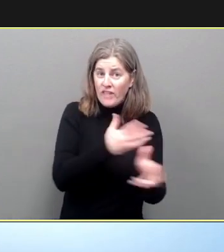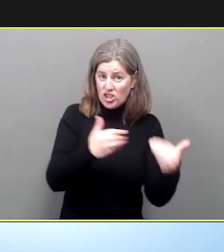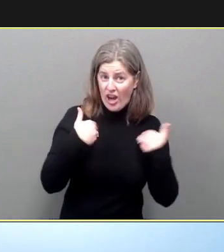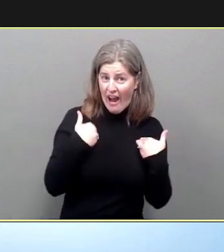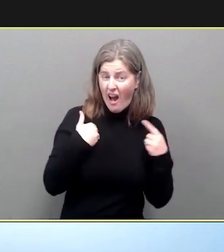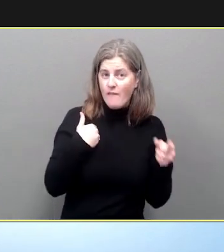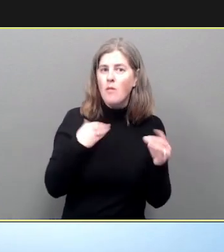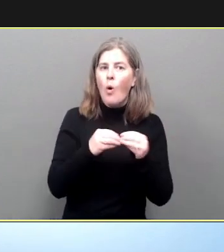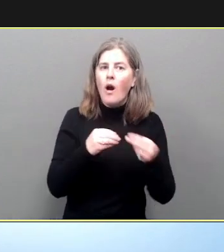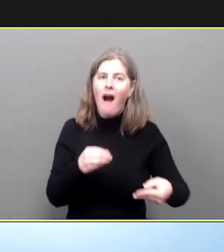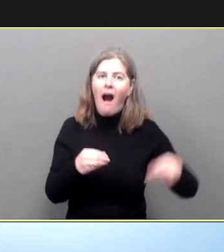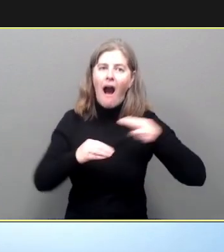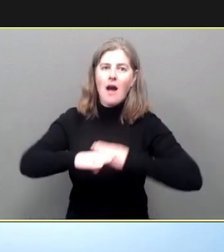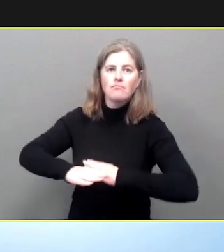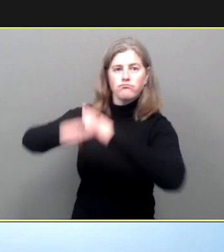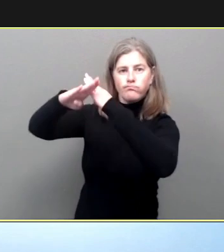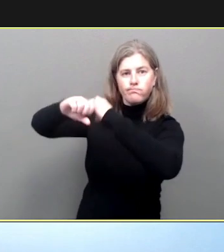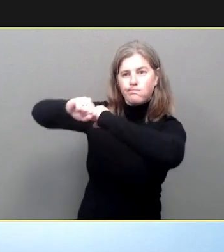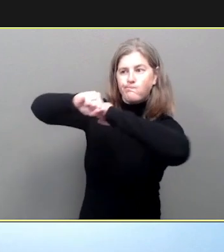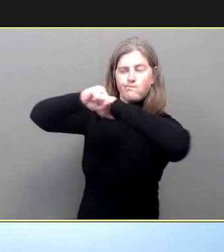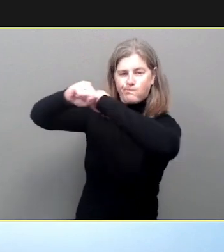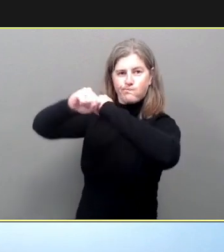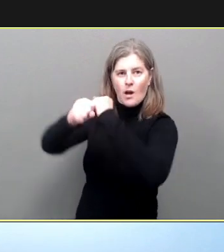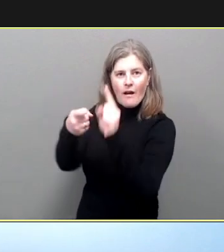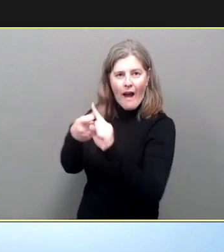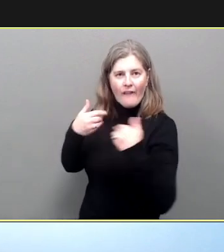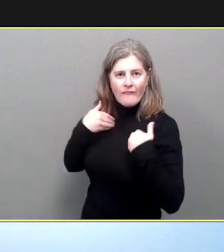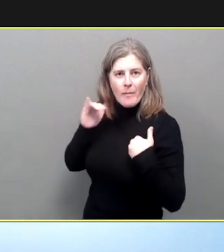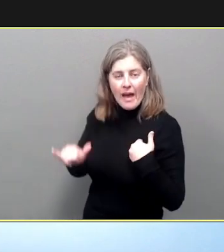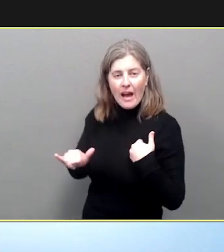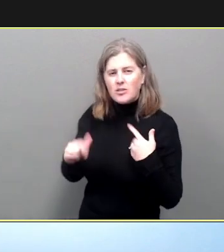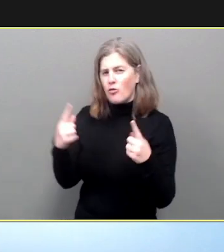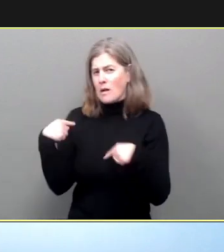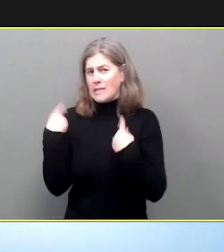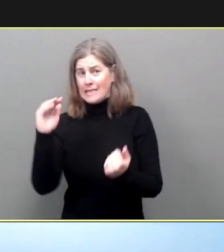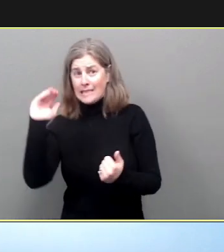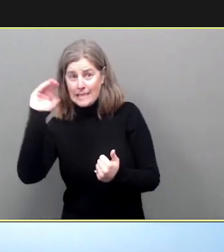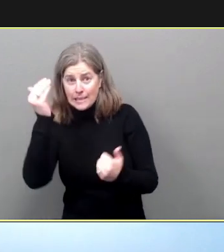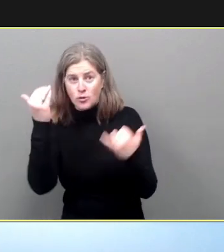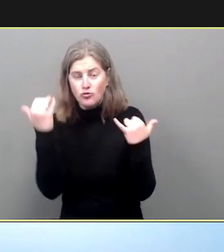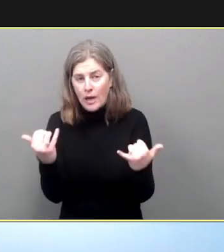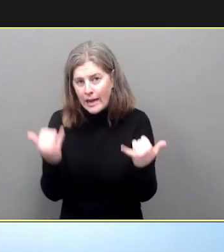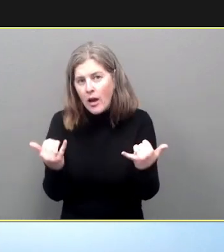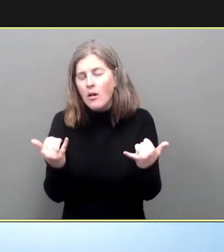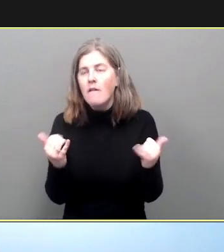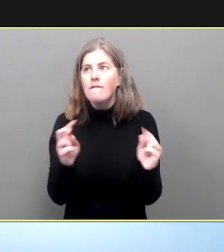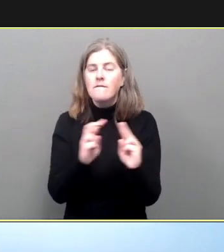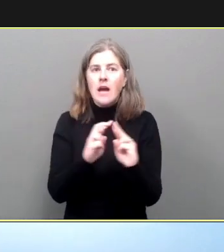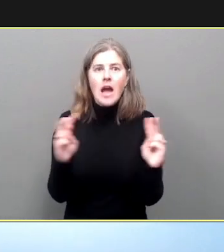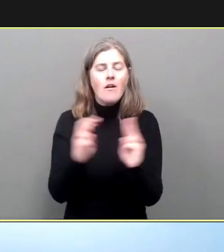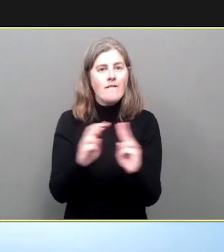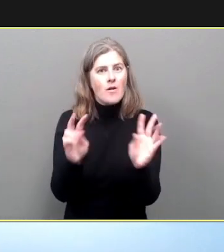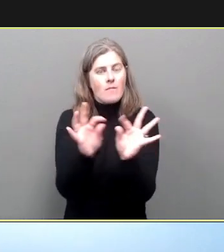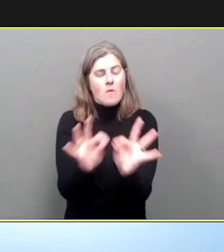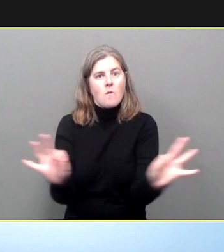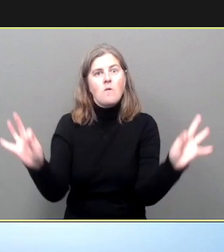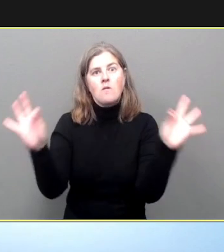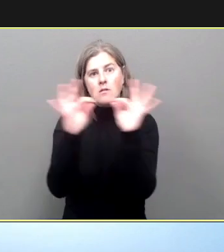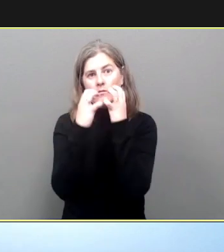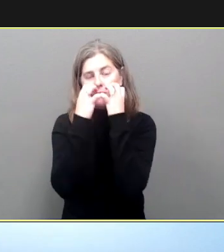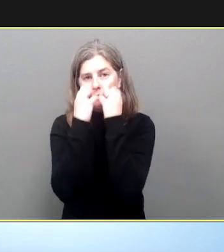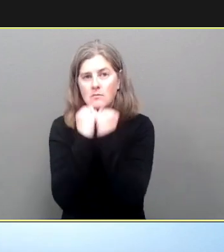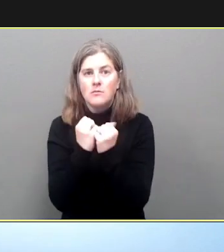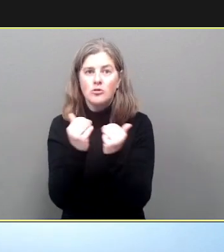a higher level of protection. And so at this point in time, it's very, very important to